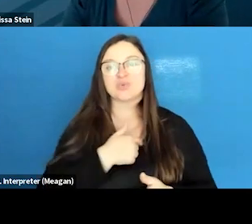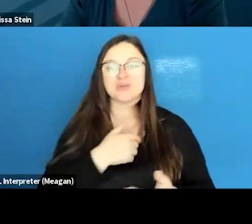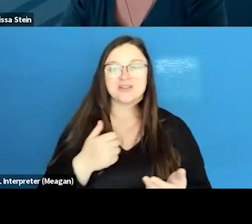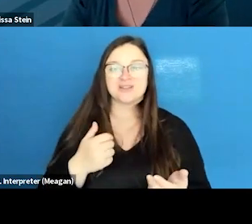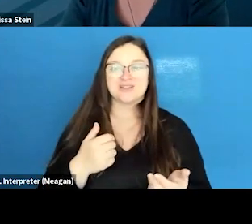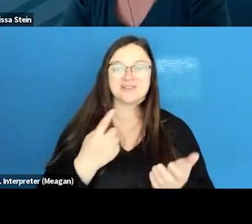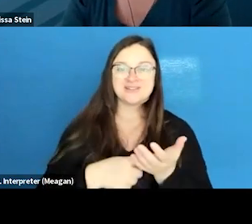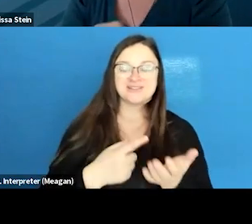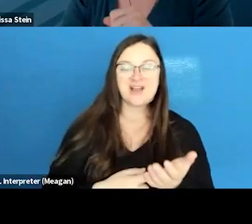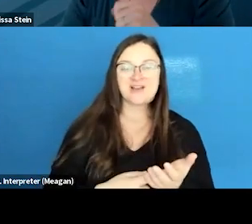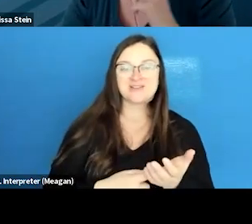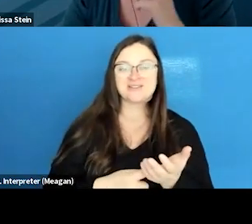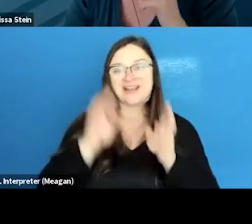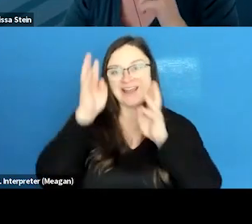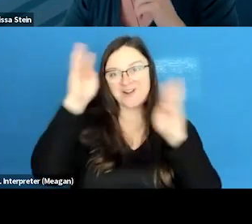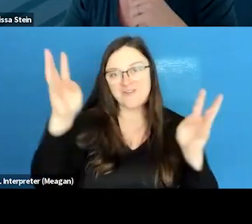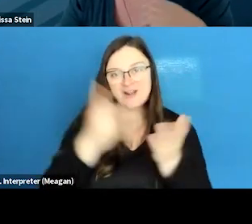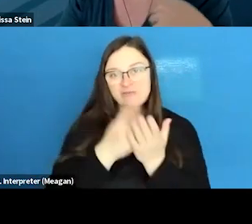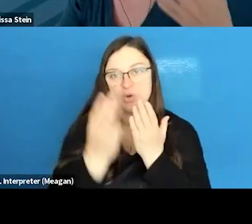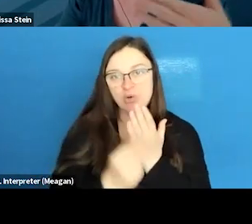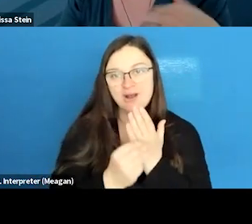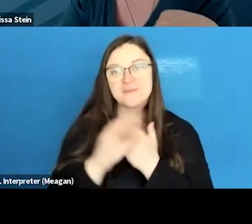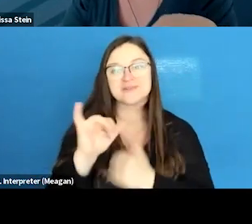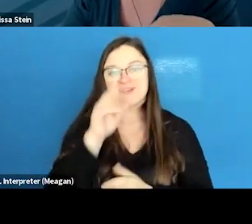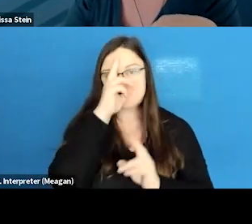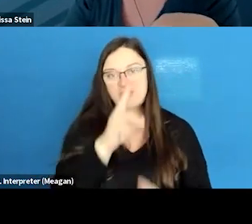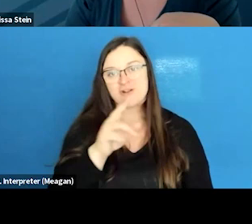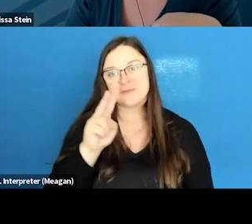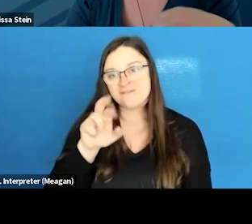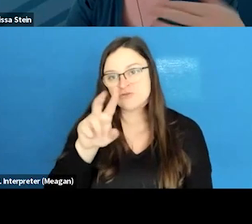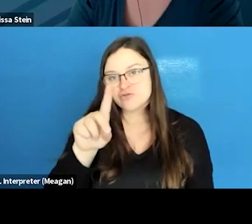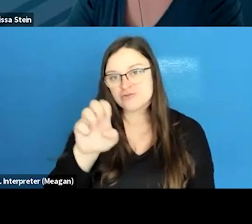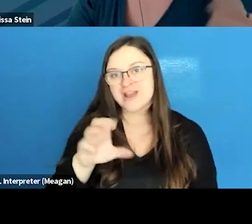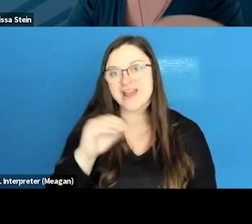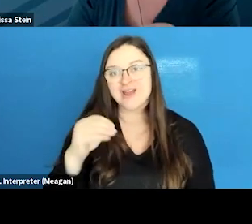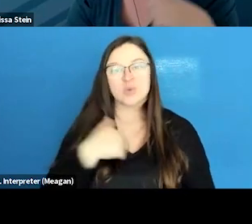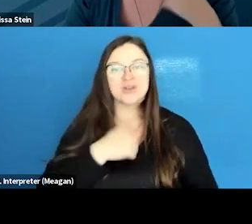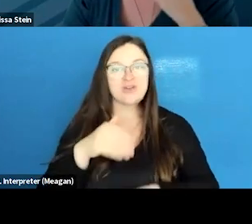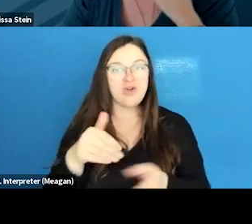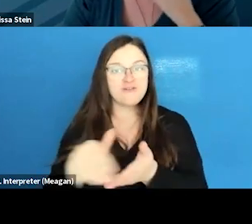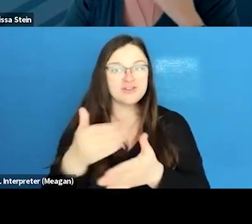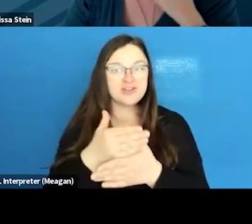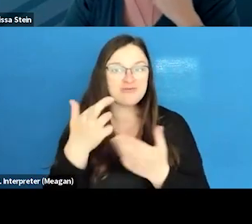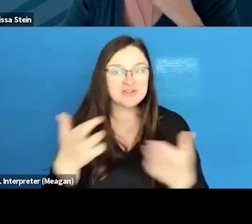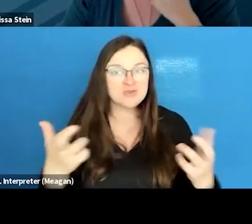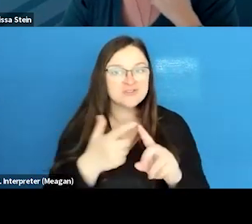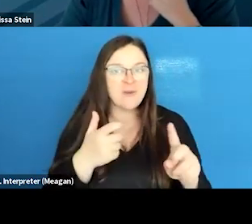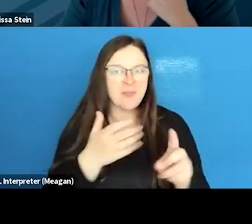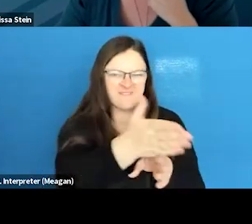Judge Verde's and share more information and resources from the field. So if you're interested, please sign up for